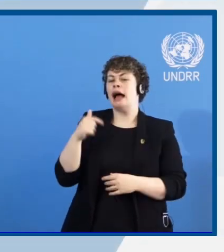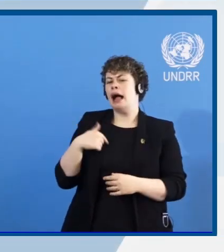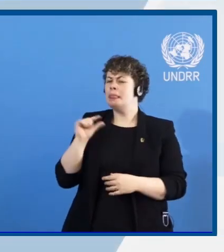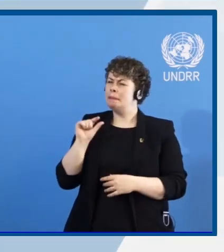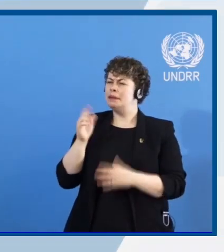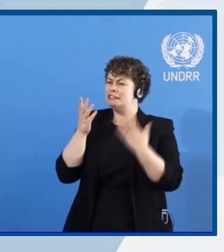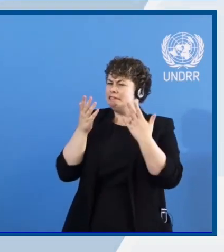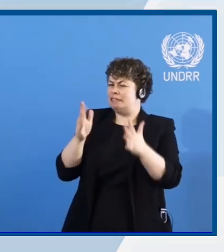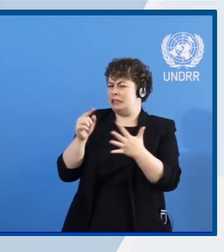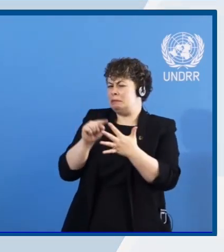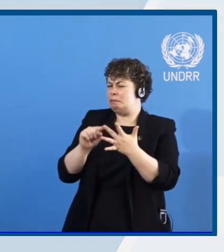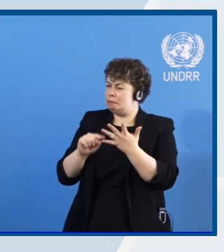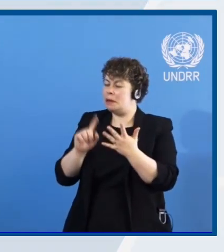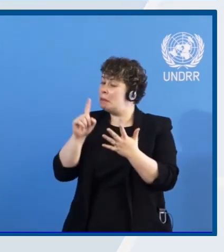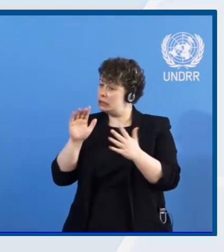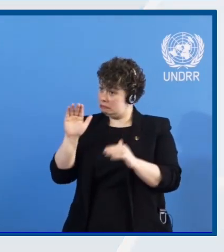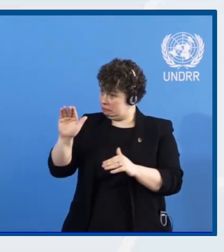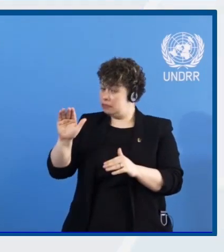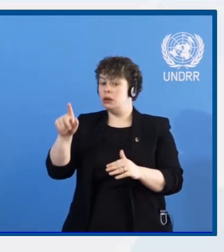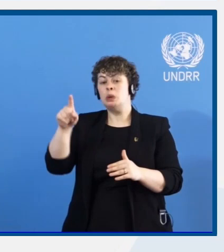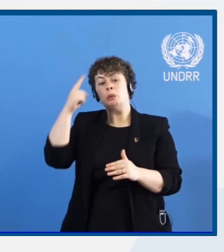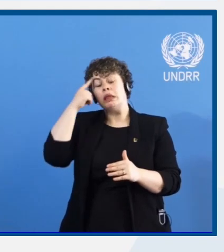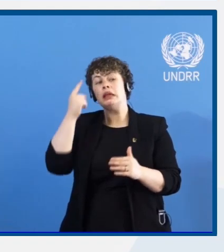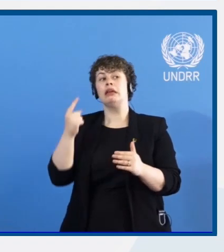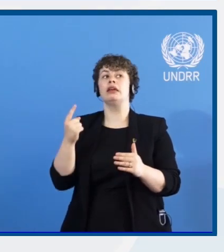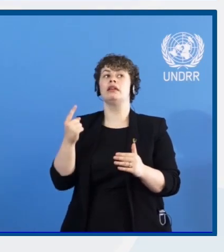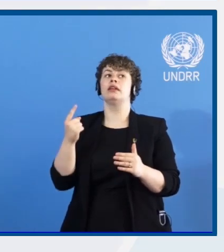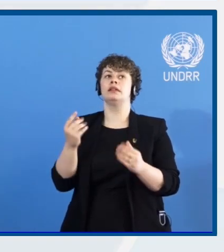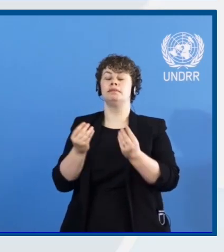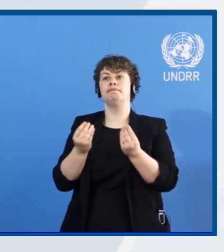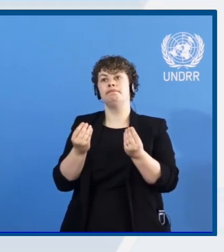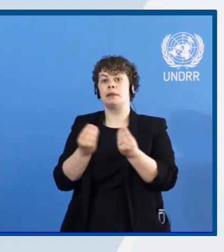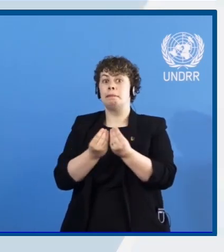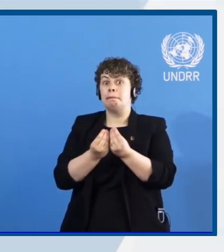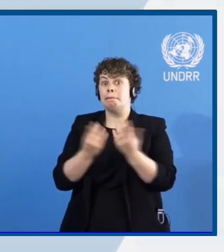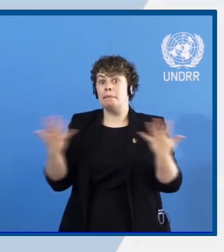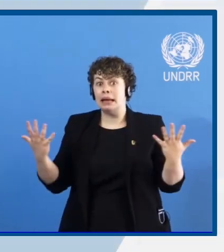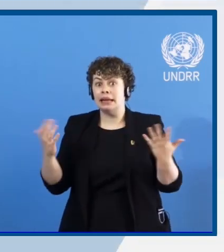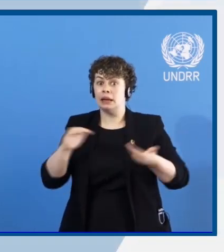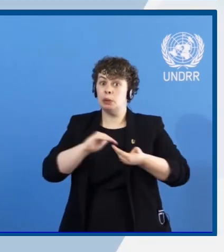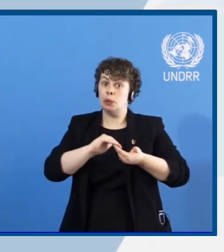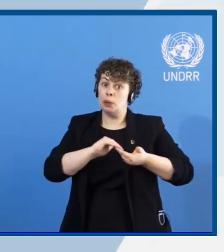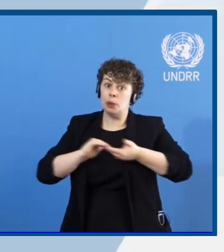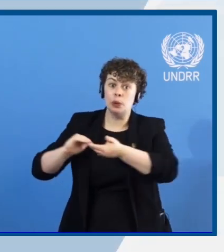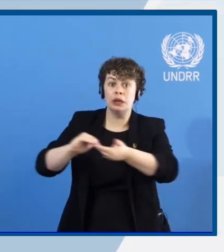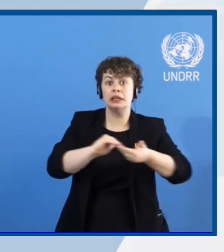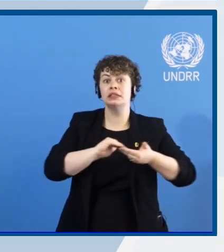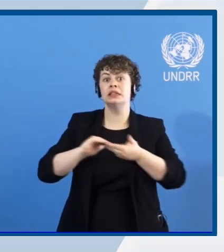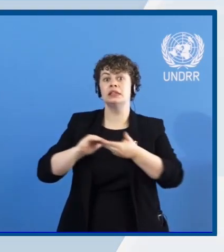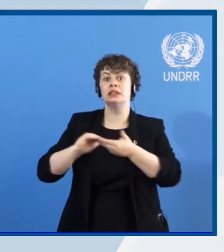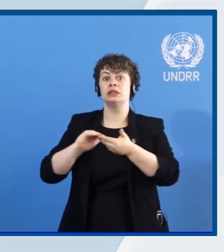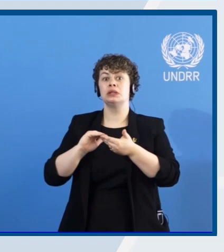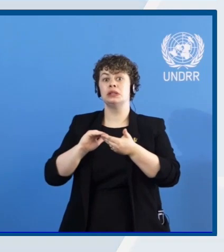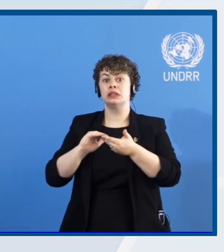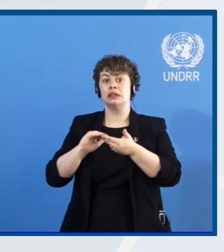but how different stakeholders could catalyze action, better align, with a focus maybe on better aligning public and